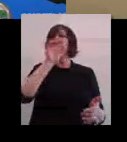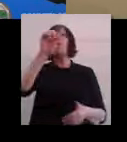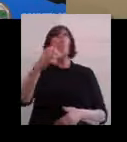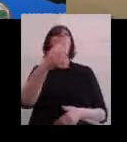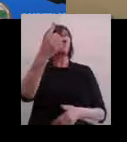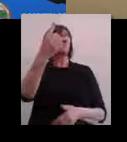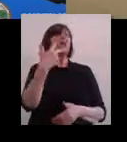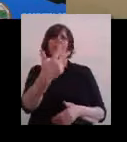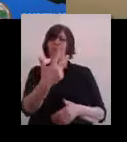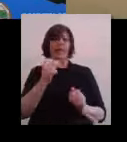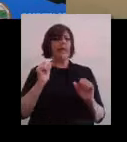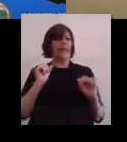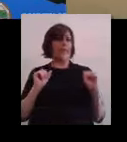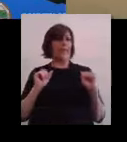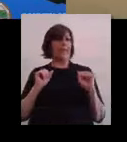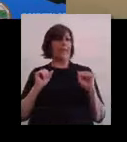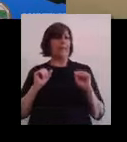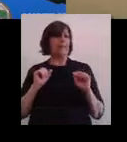deaths.